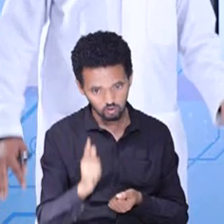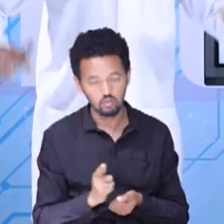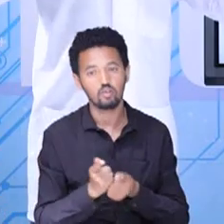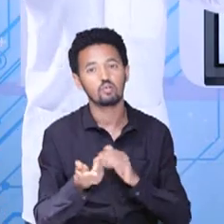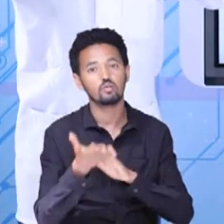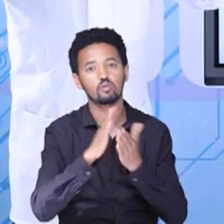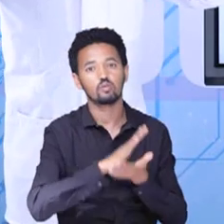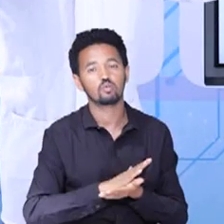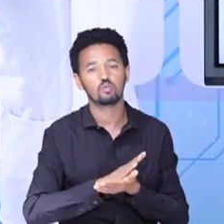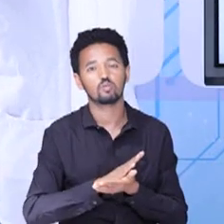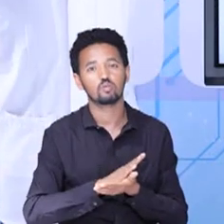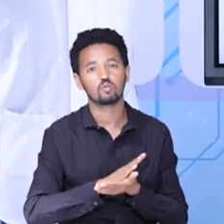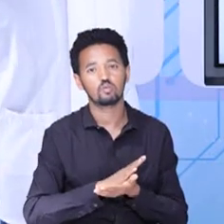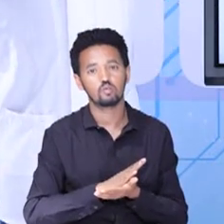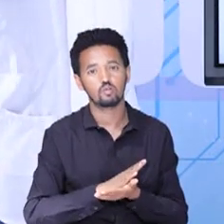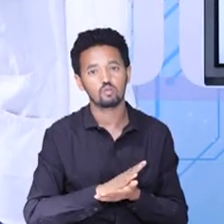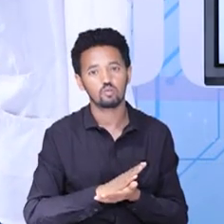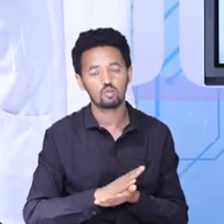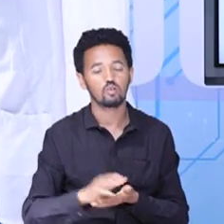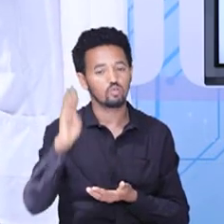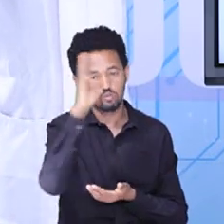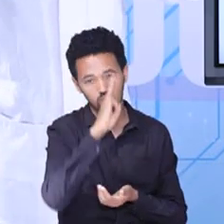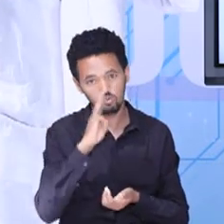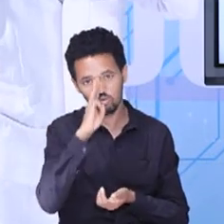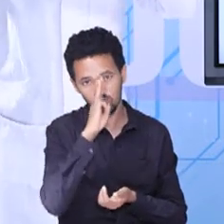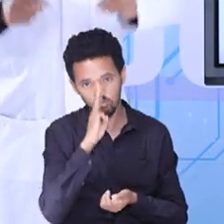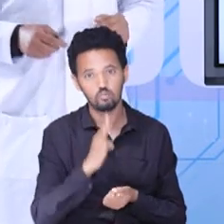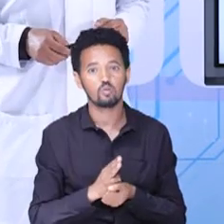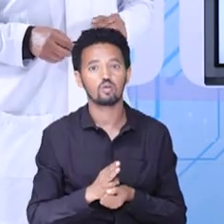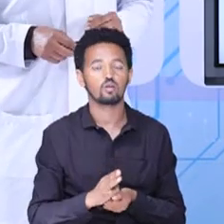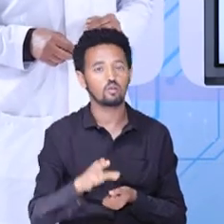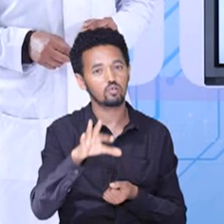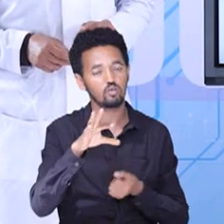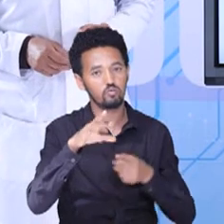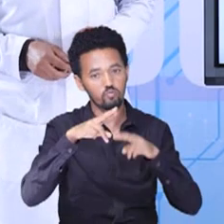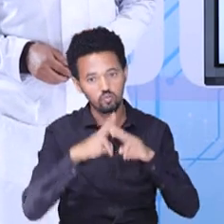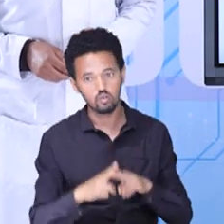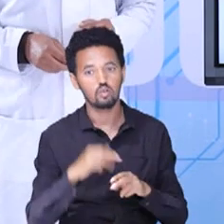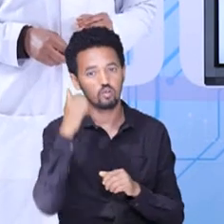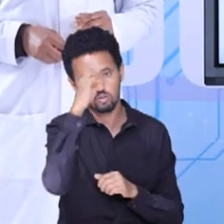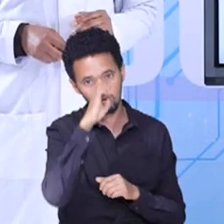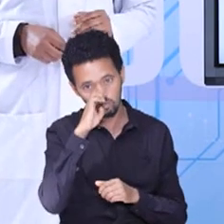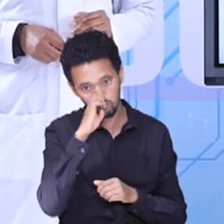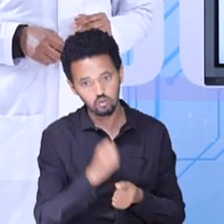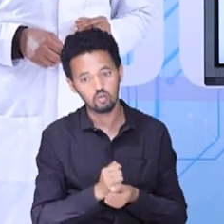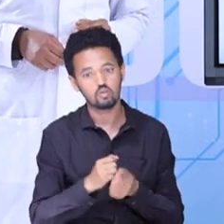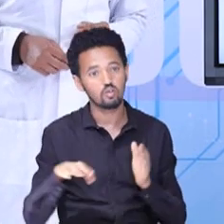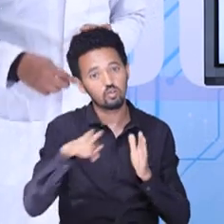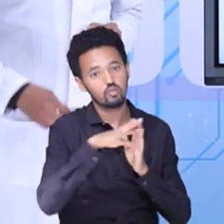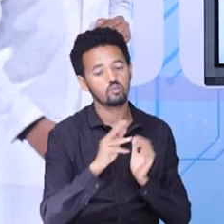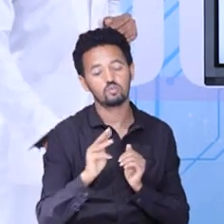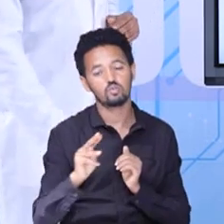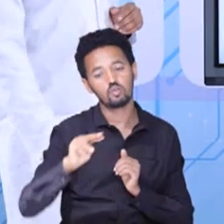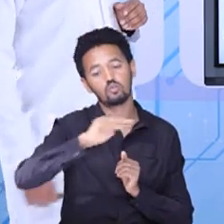faced the invasion of Somalia. Somalia invaded Ethiopian territory in the eastern